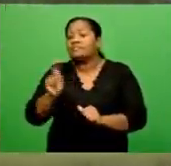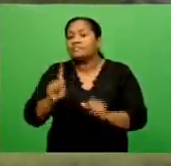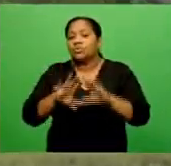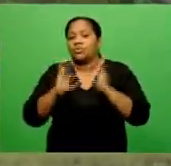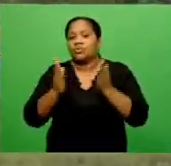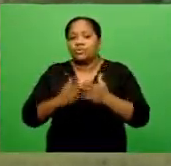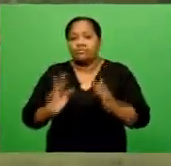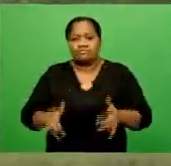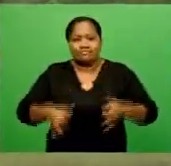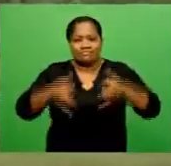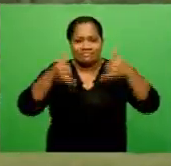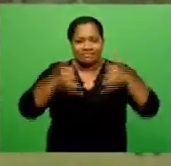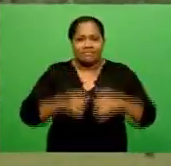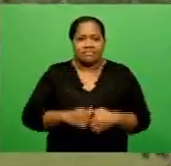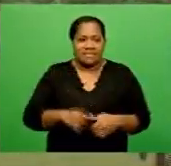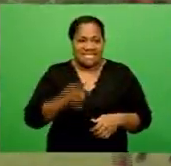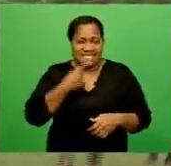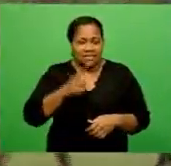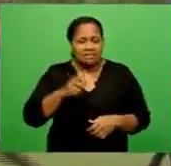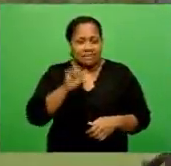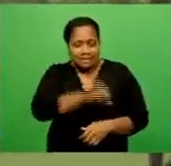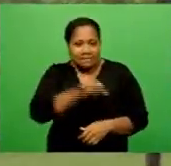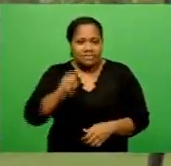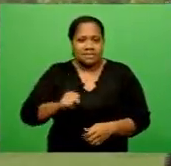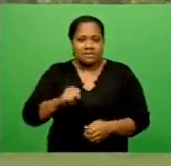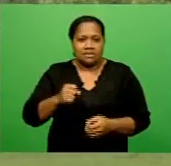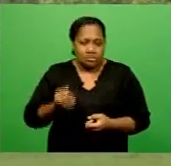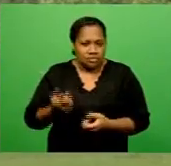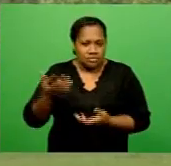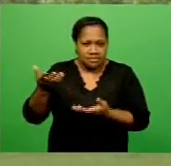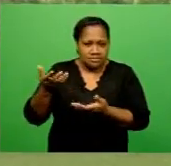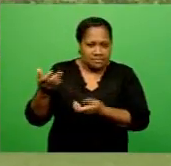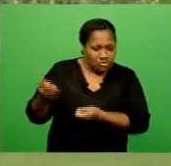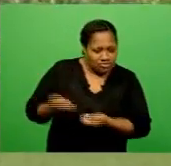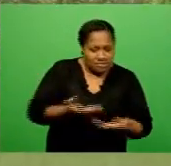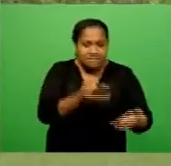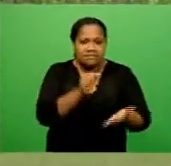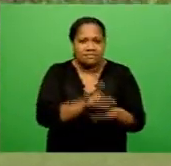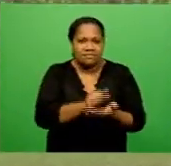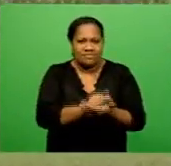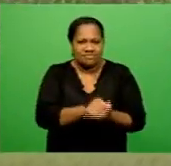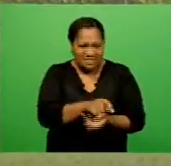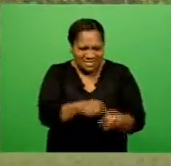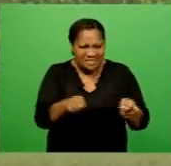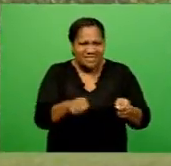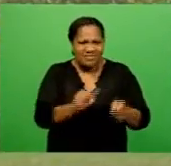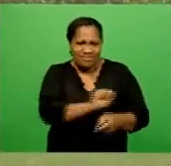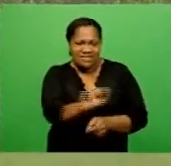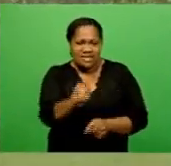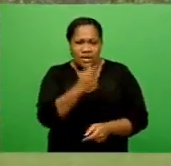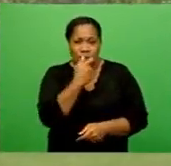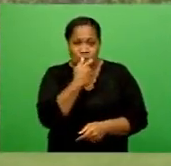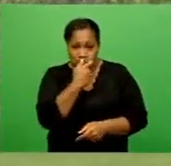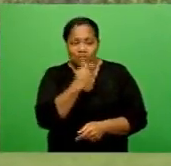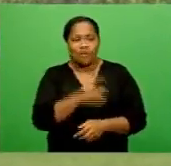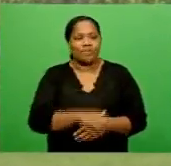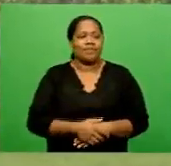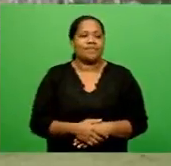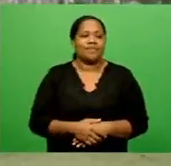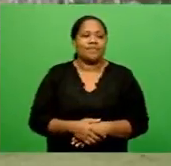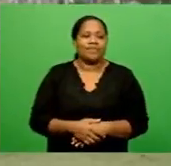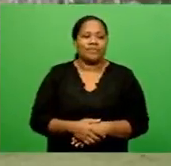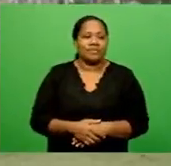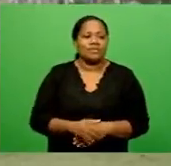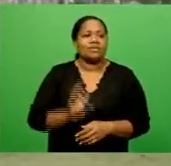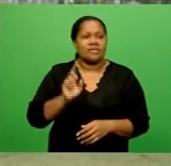they are serious about getting the proper help for their referees. People sometimes might not have the opportunity to